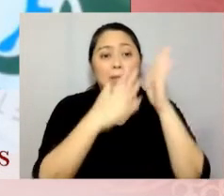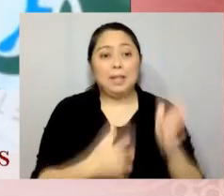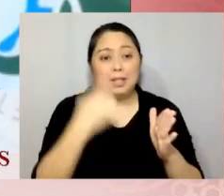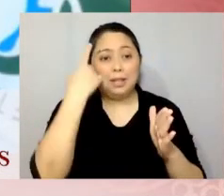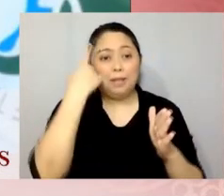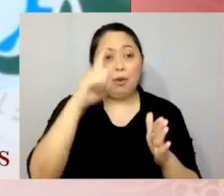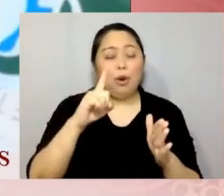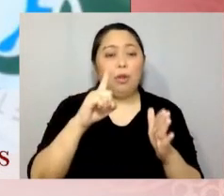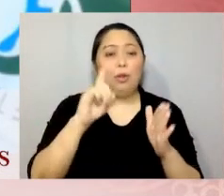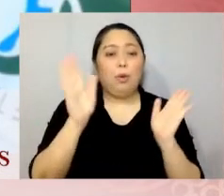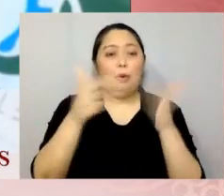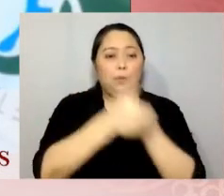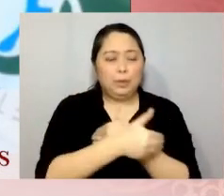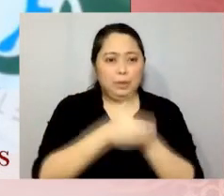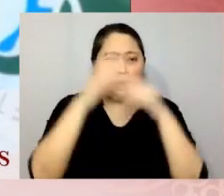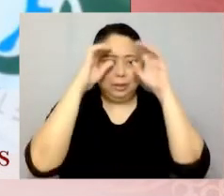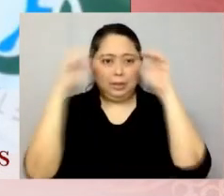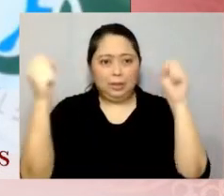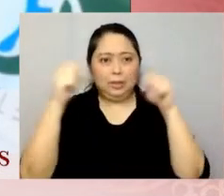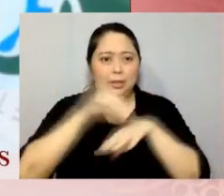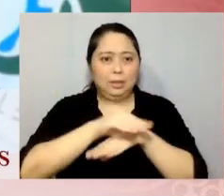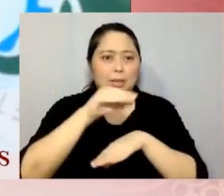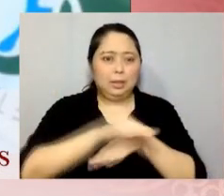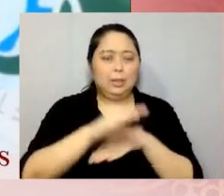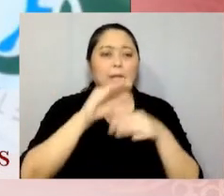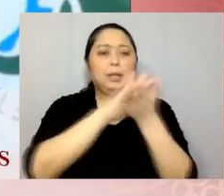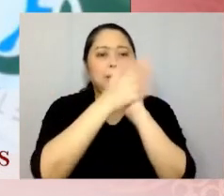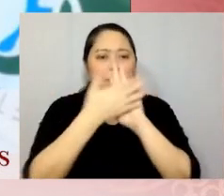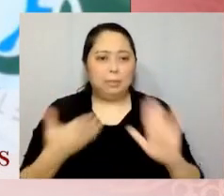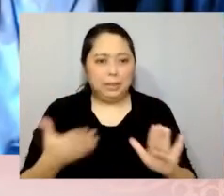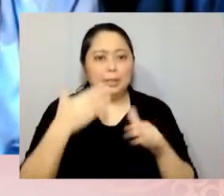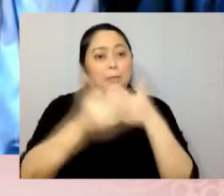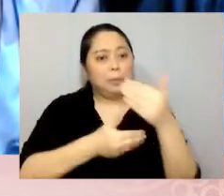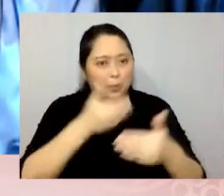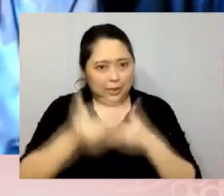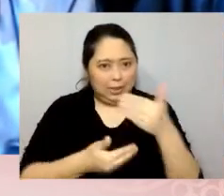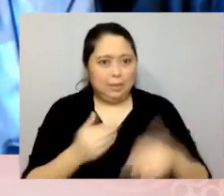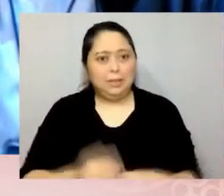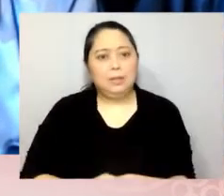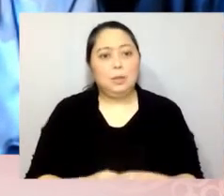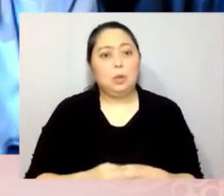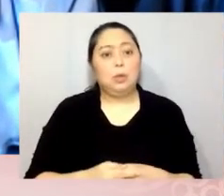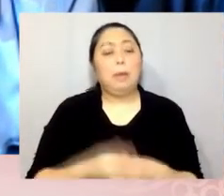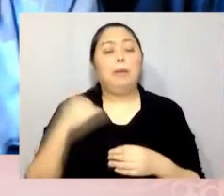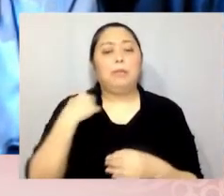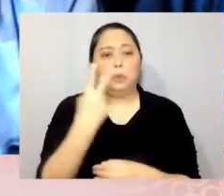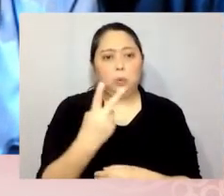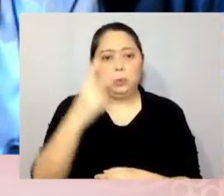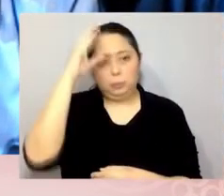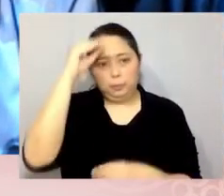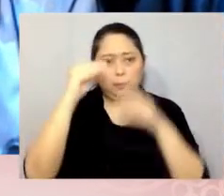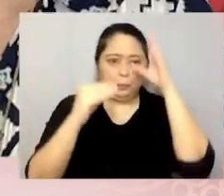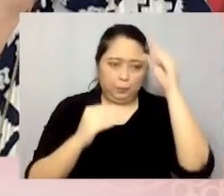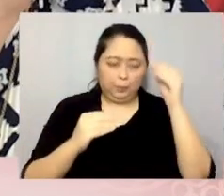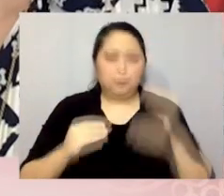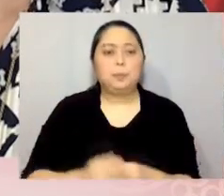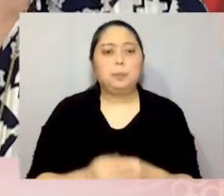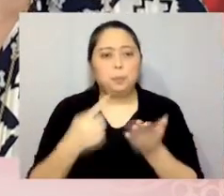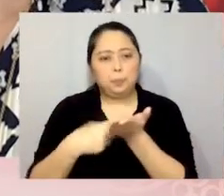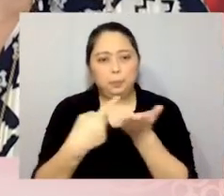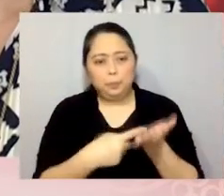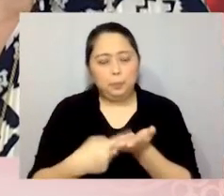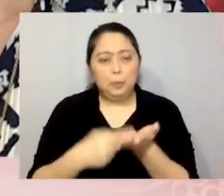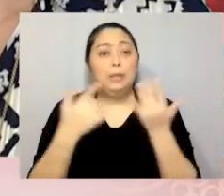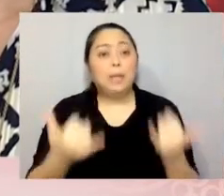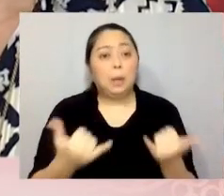of the Office of the Presidential Advisor on the Peace Process, or OPAP. Thank you, gentlemen, for joining us. Now, first off,